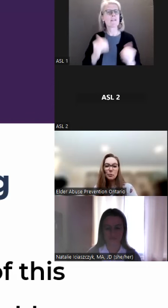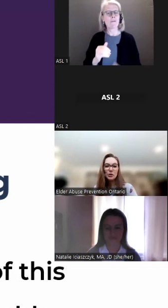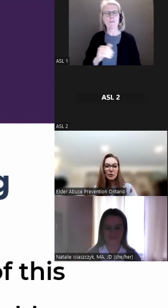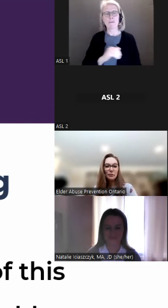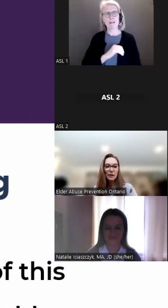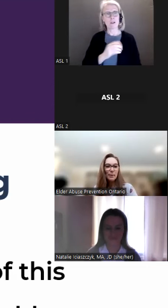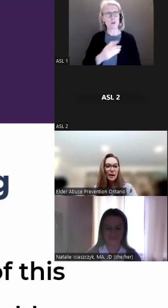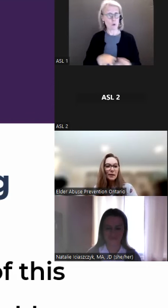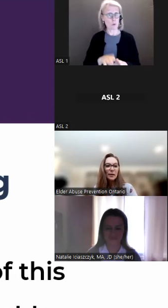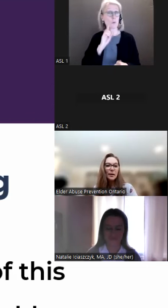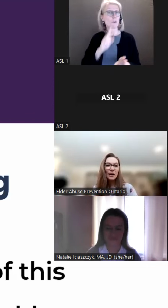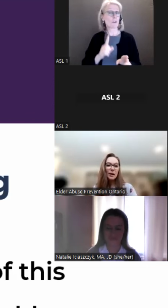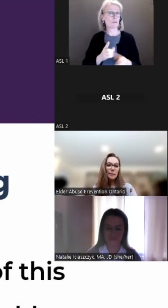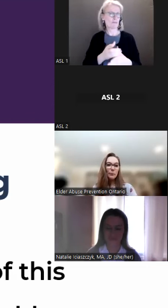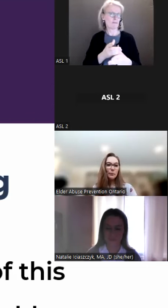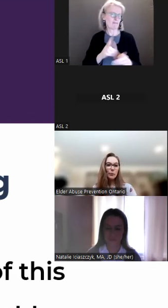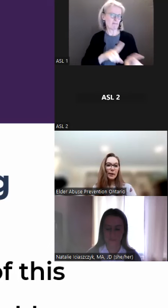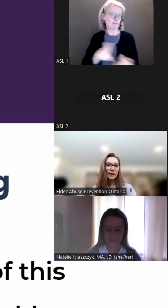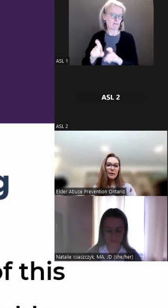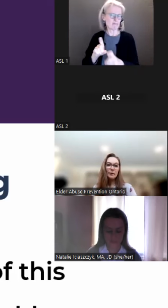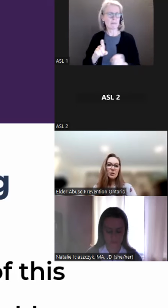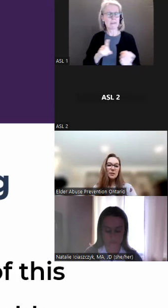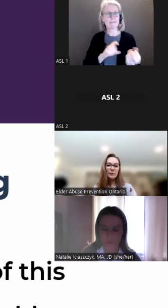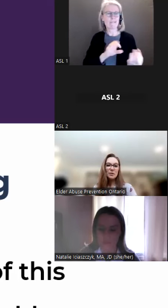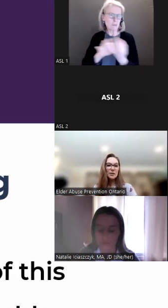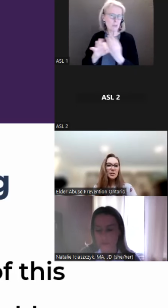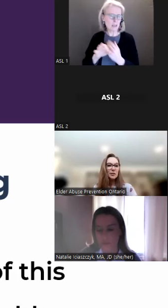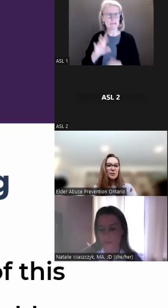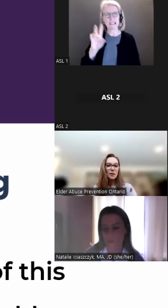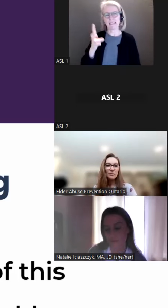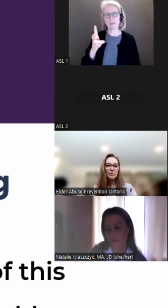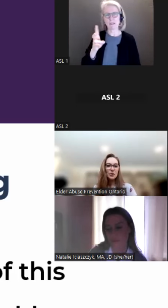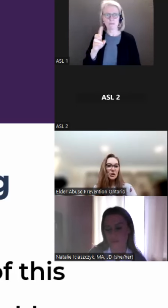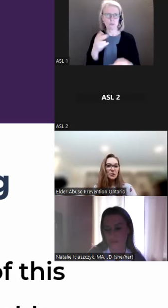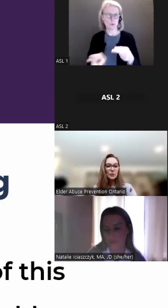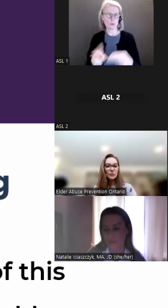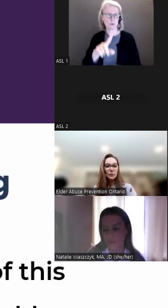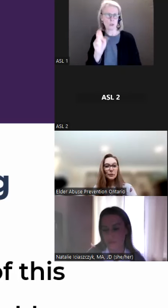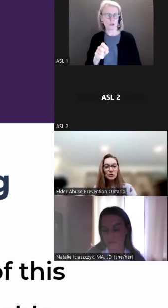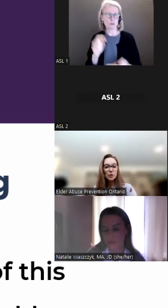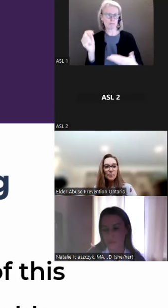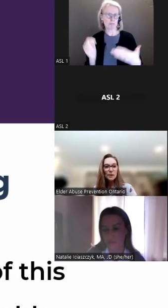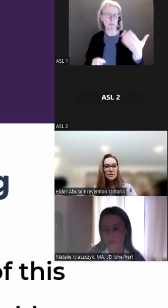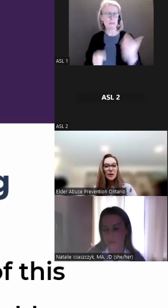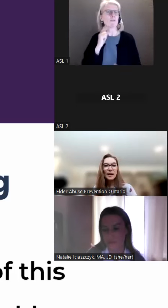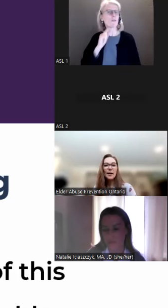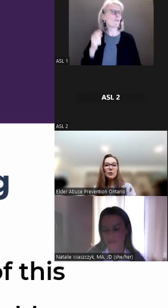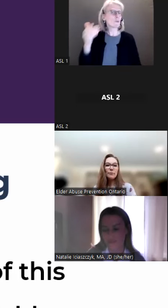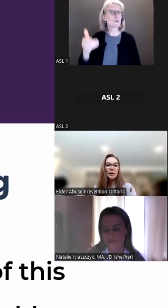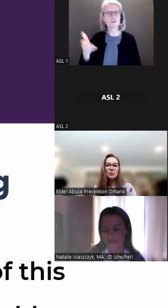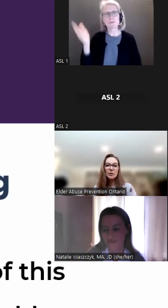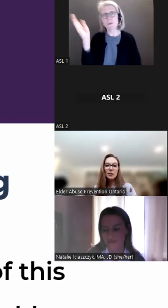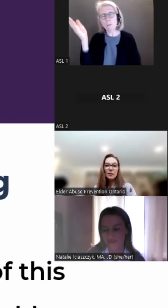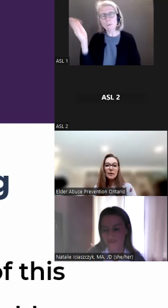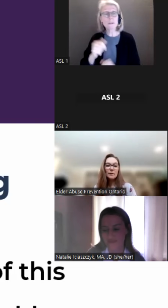questions. We do appreciate your feedback. Again, just to give us ideas of suggestions for future topics and how